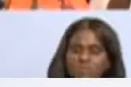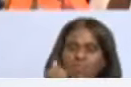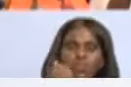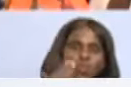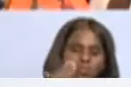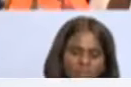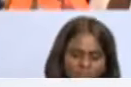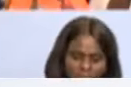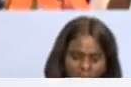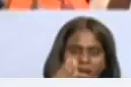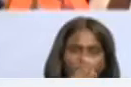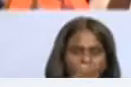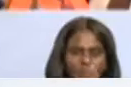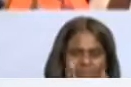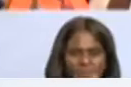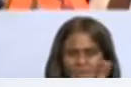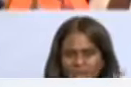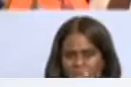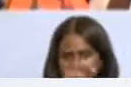currently constructing